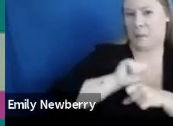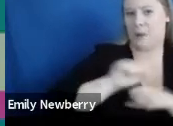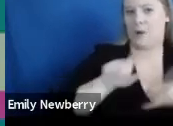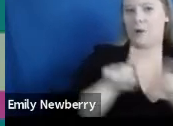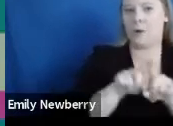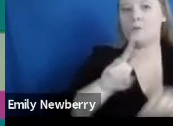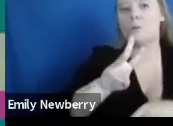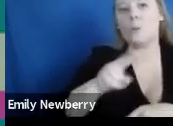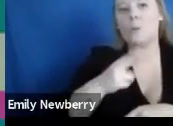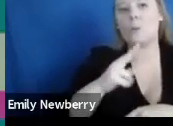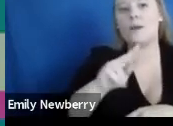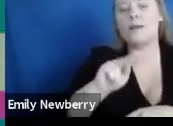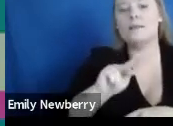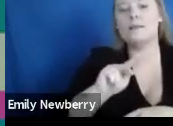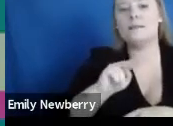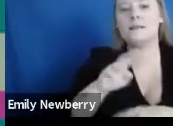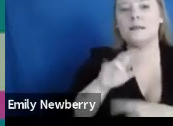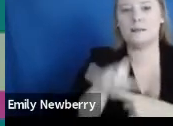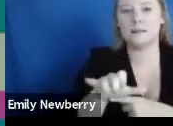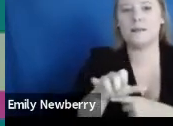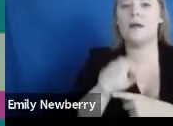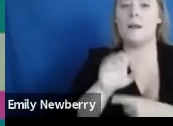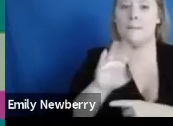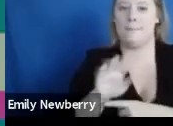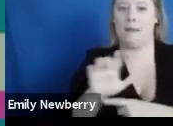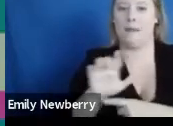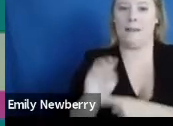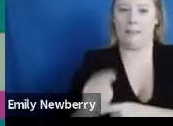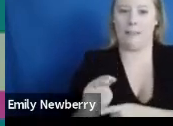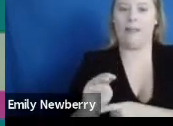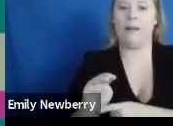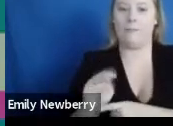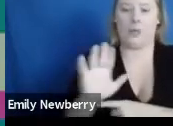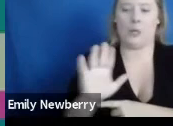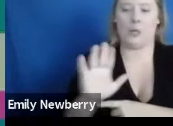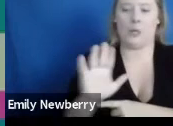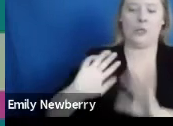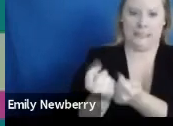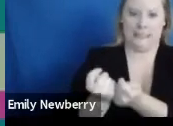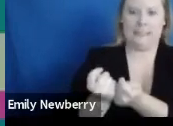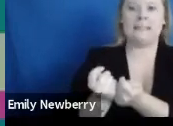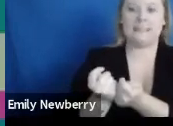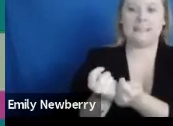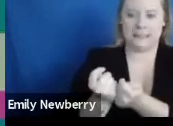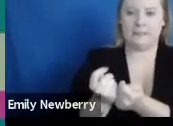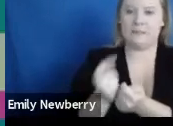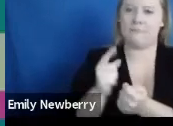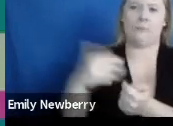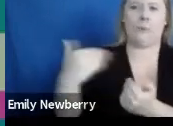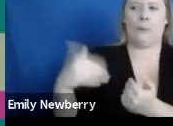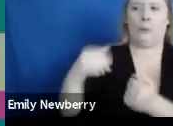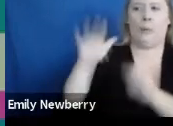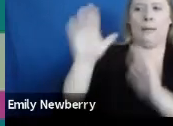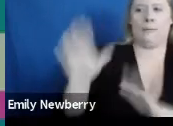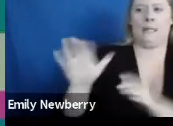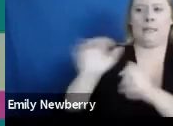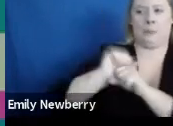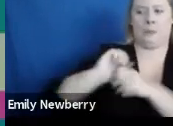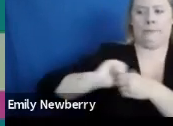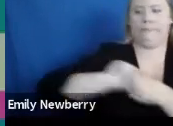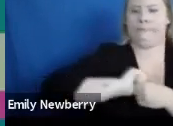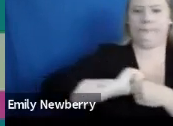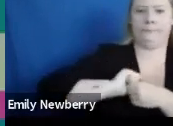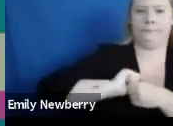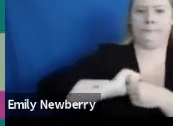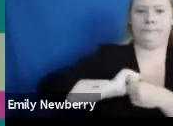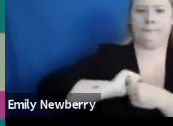of the Bureau of Land Management in Farmington and her team, who have been just terrific to work with and really, really fun to work with